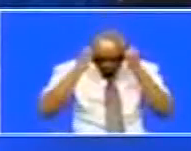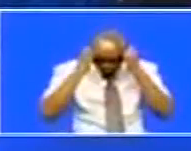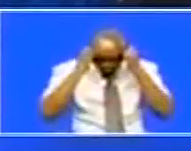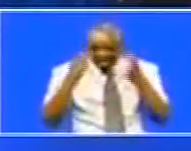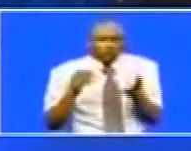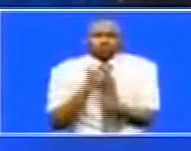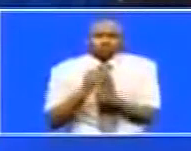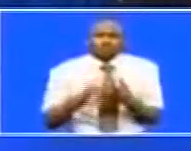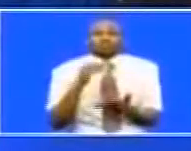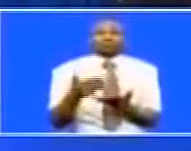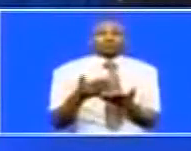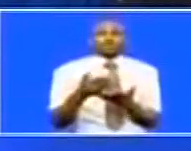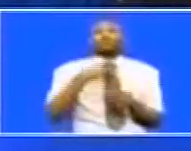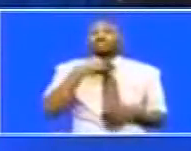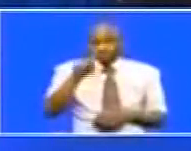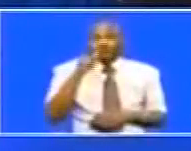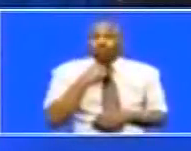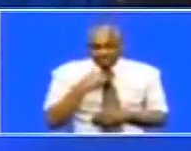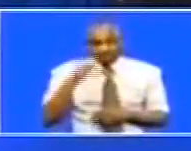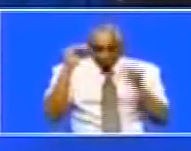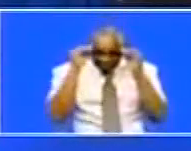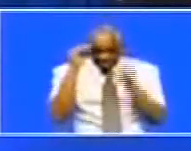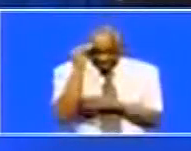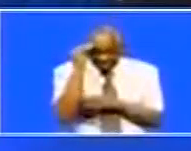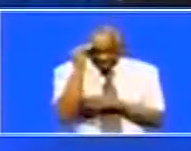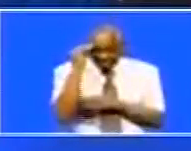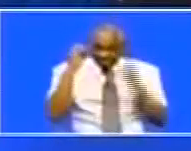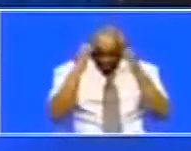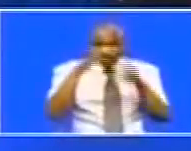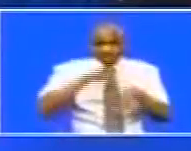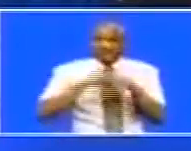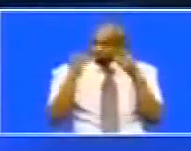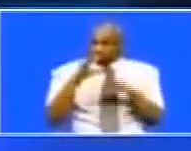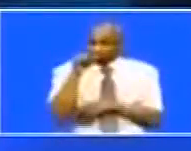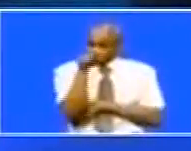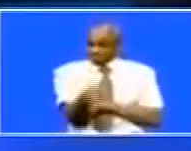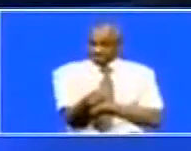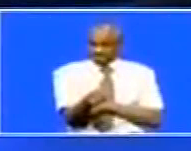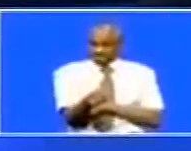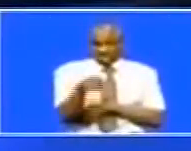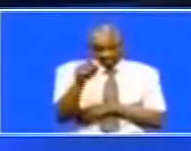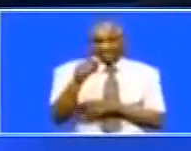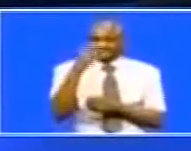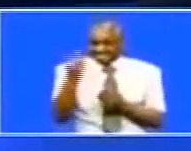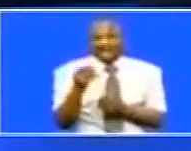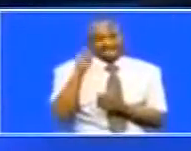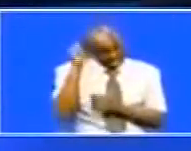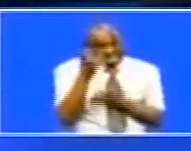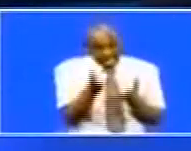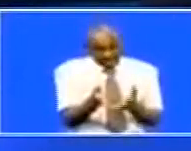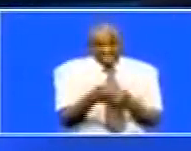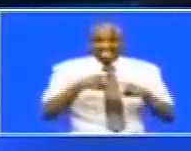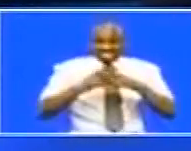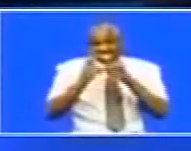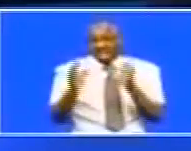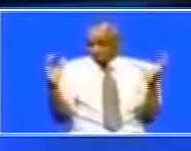process payments, and you want to still be able to get data from your systems. Designed locally in Kenya by the